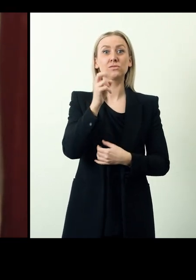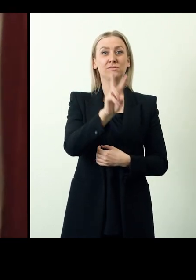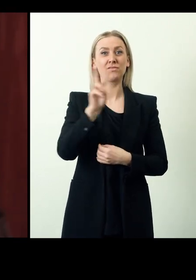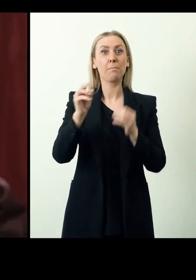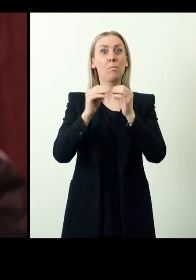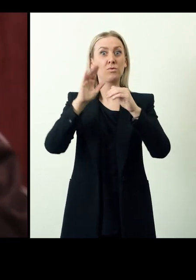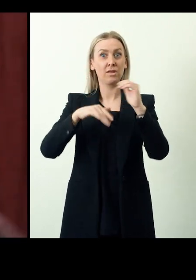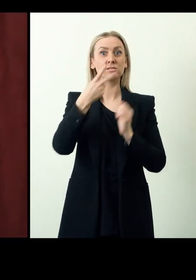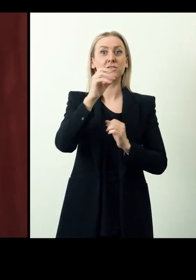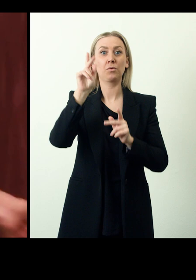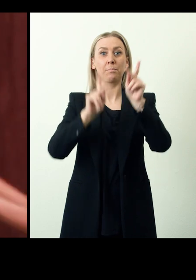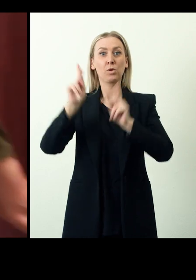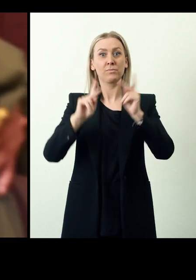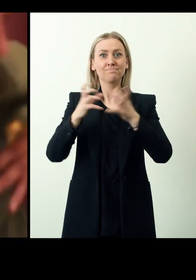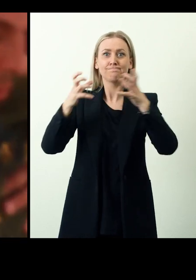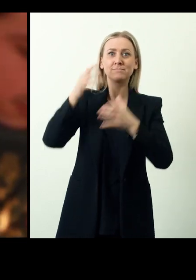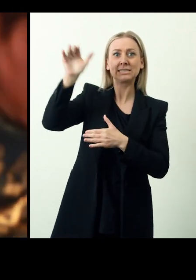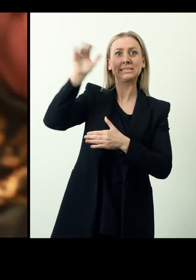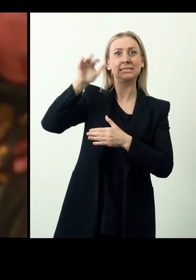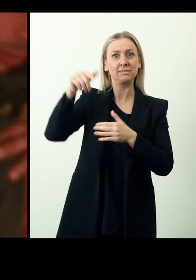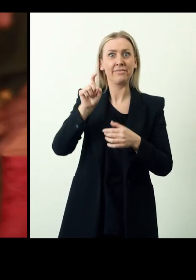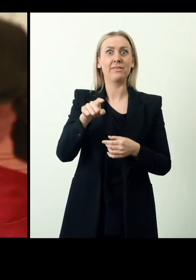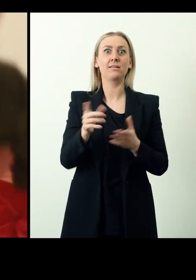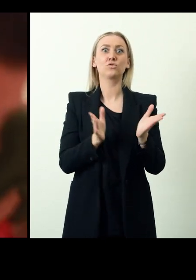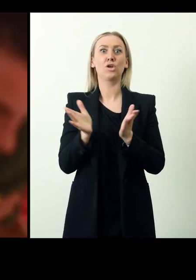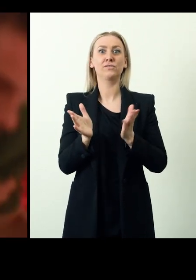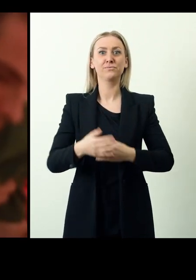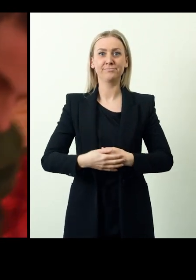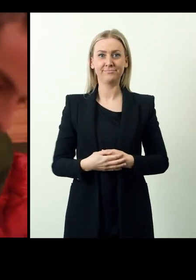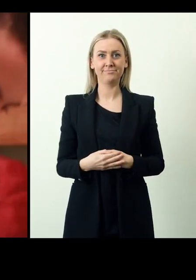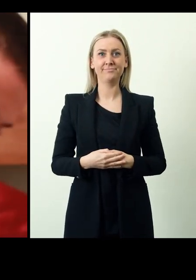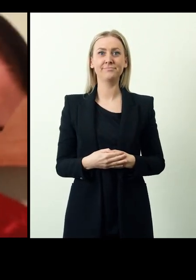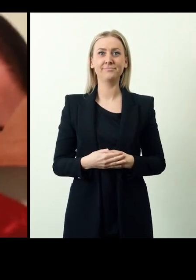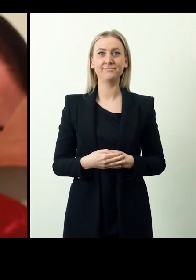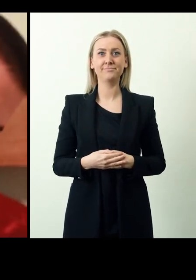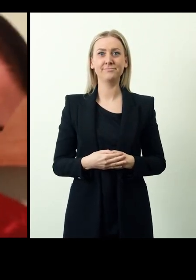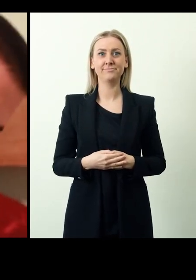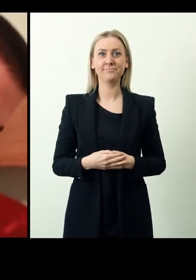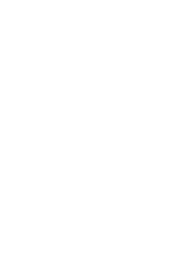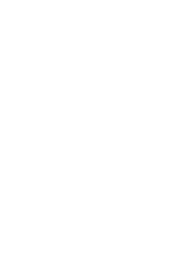Agency for the Disabled. And in 2022, there were more than 200 people receiving this service.